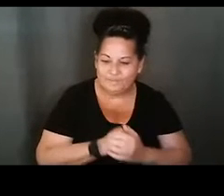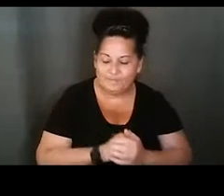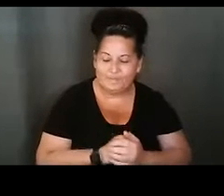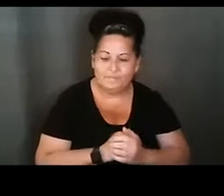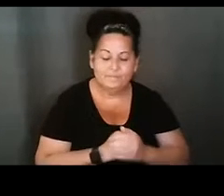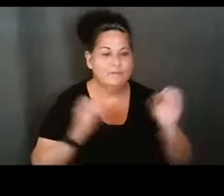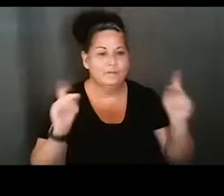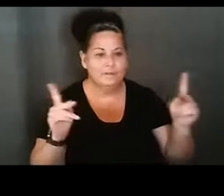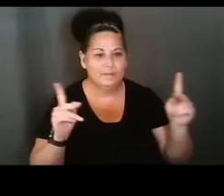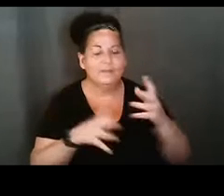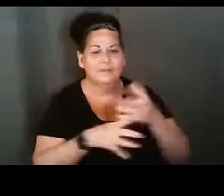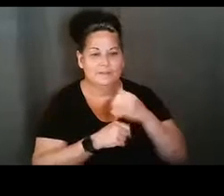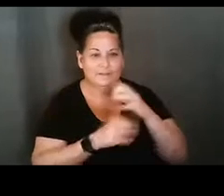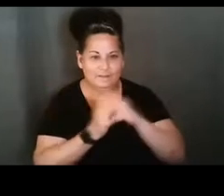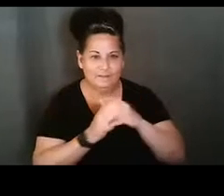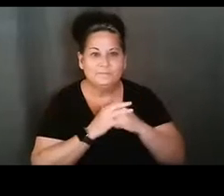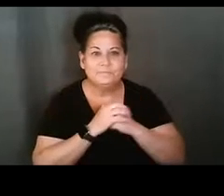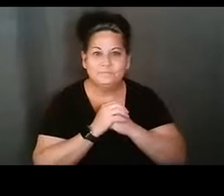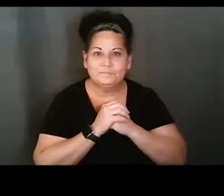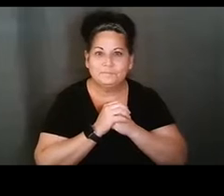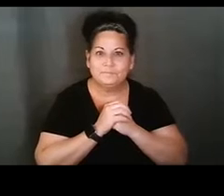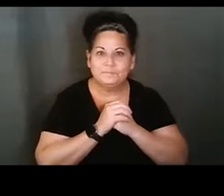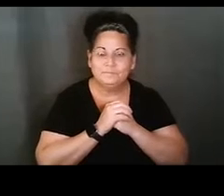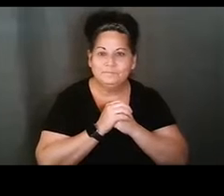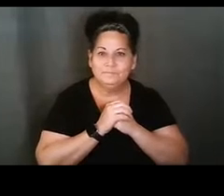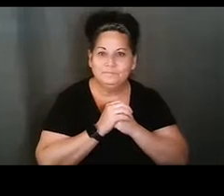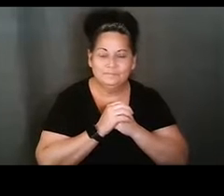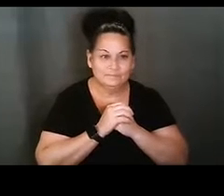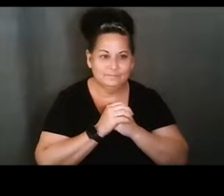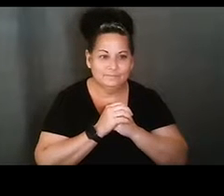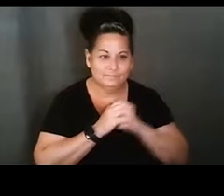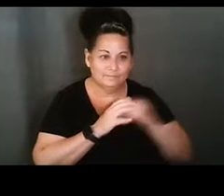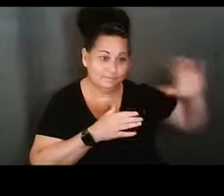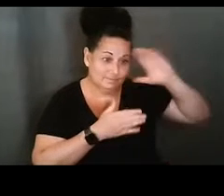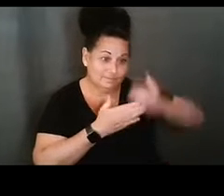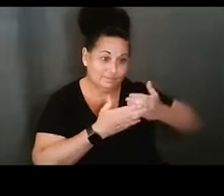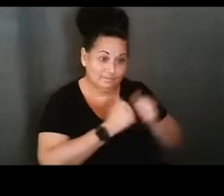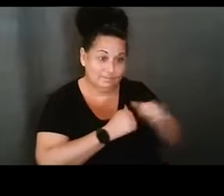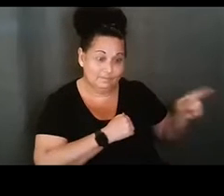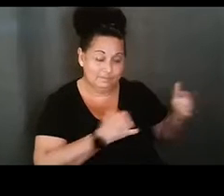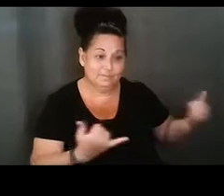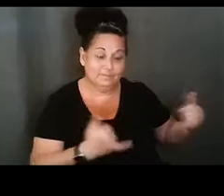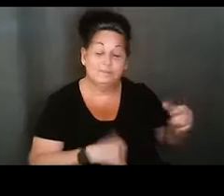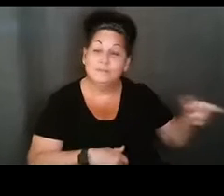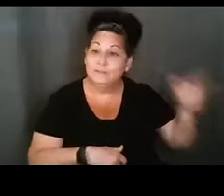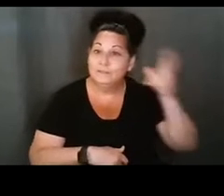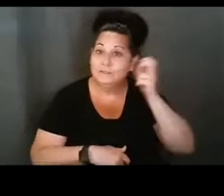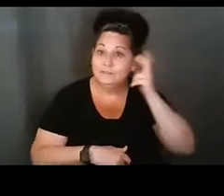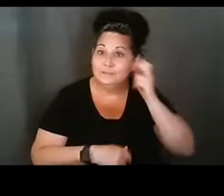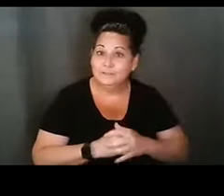Okay, I got it. That engagement we talked about. Is he with you there now? Yes, he's listening. He's